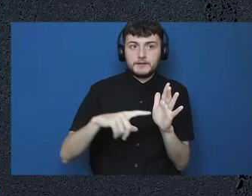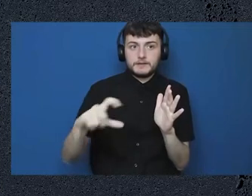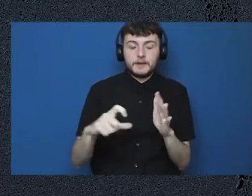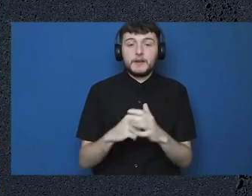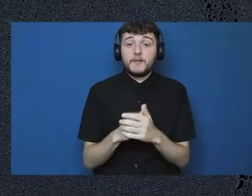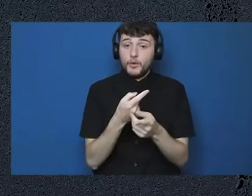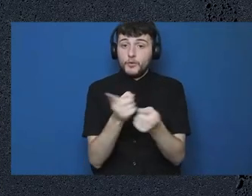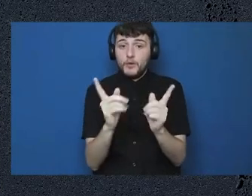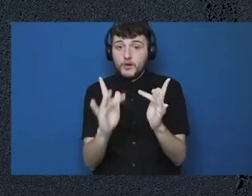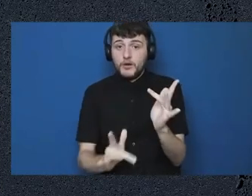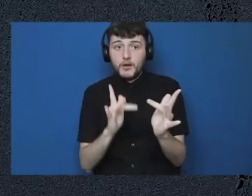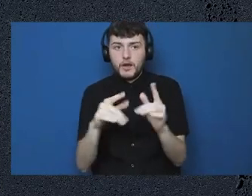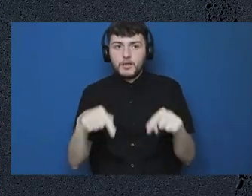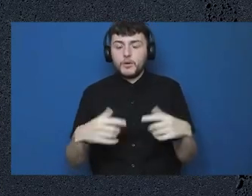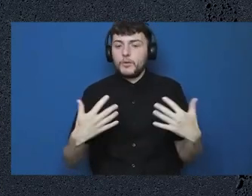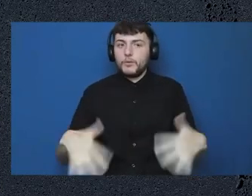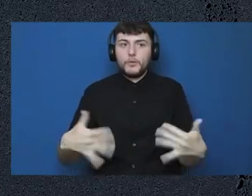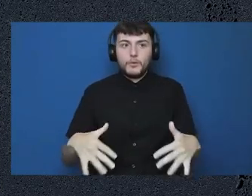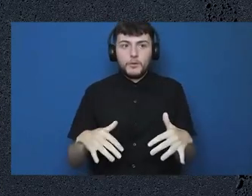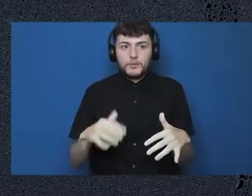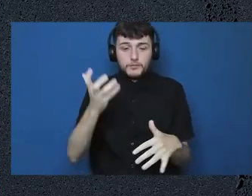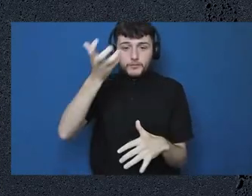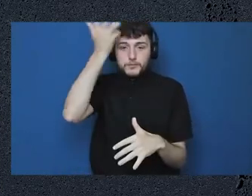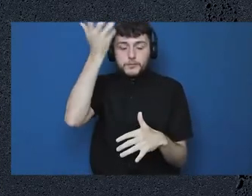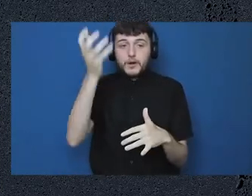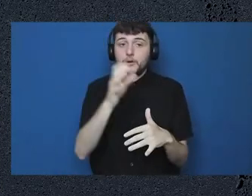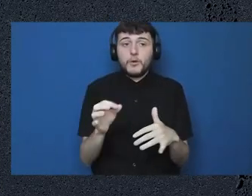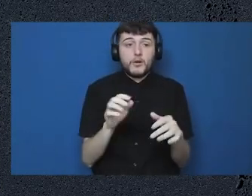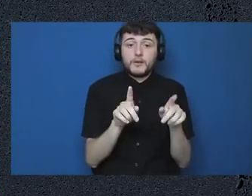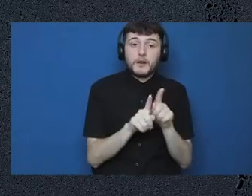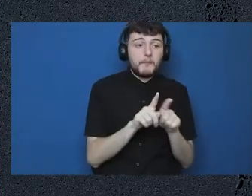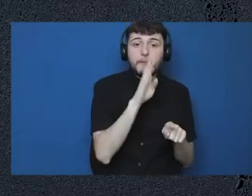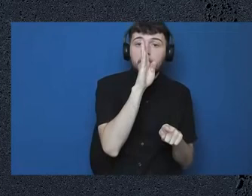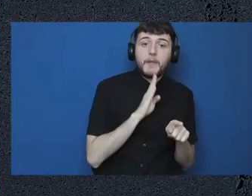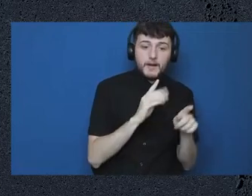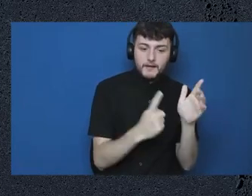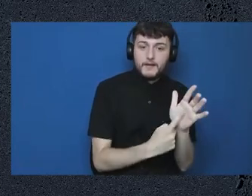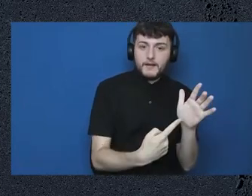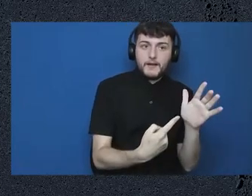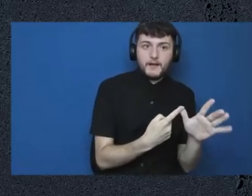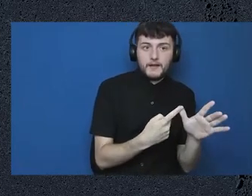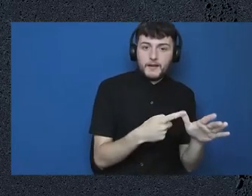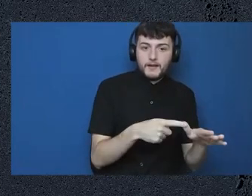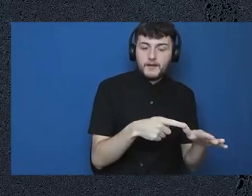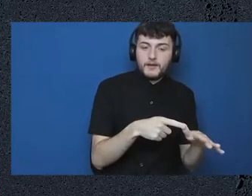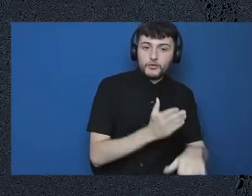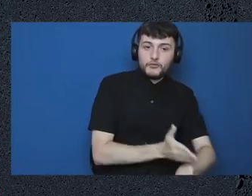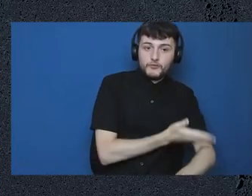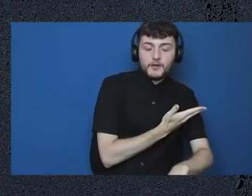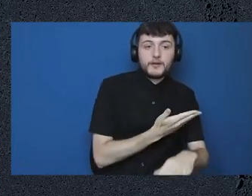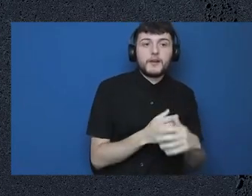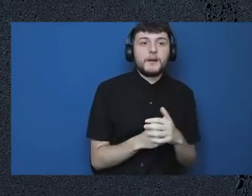chamber, nothing like the plain chamber I normally sit in, with as much red and gold as you can cope with, and then a bit more,